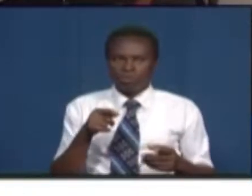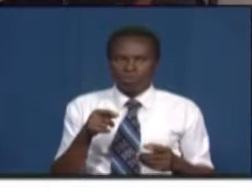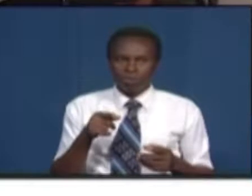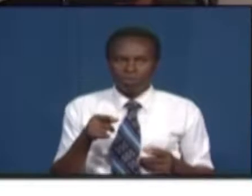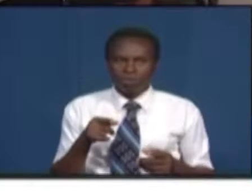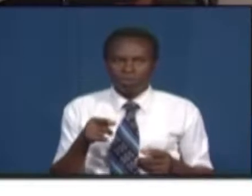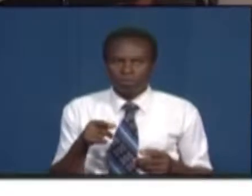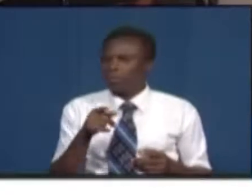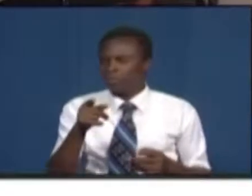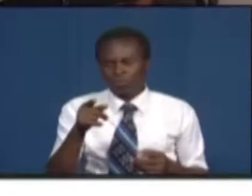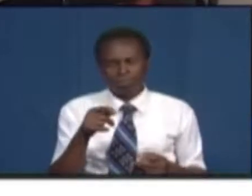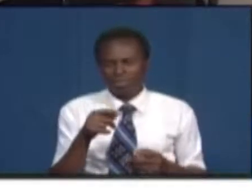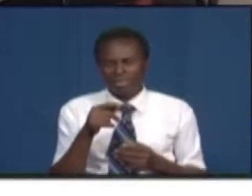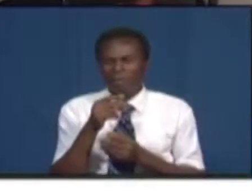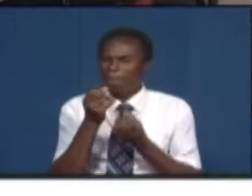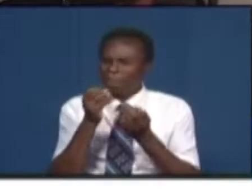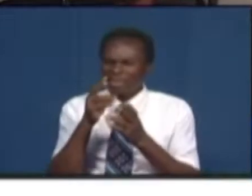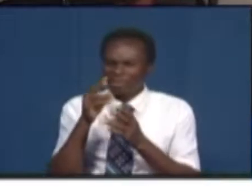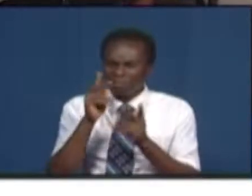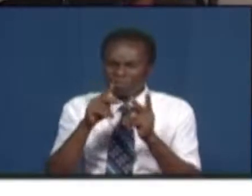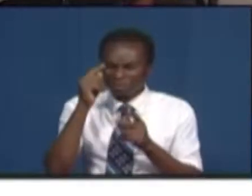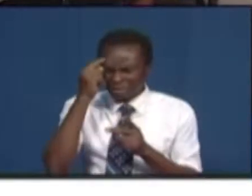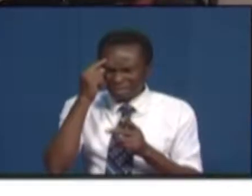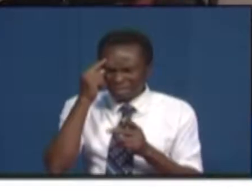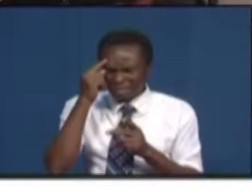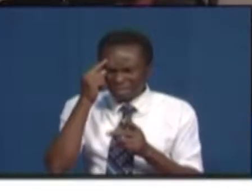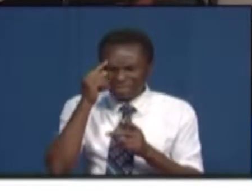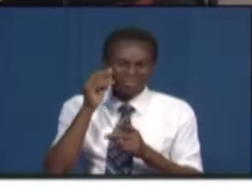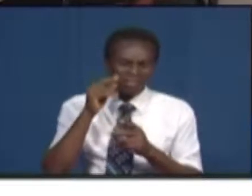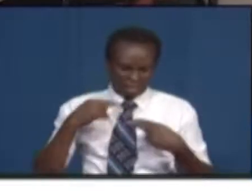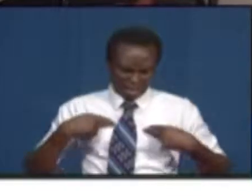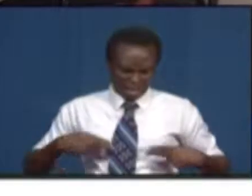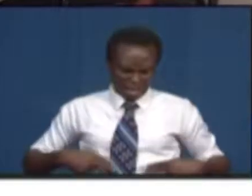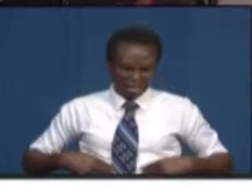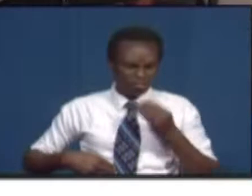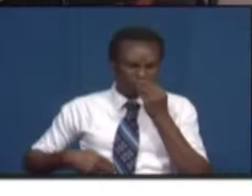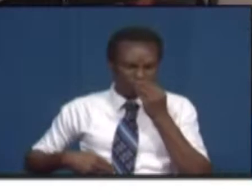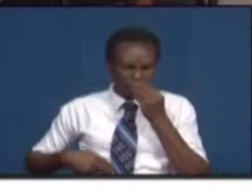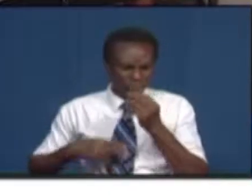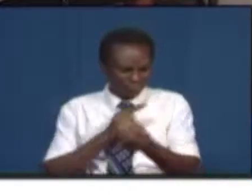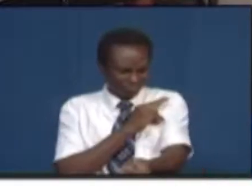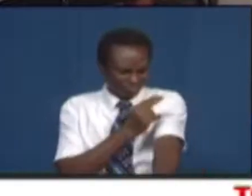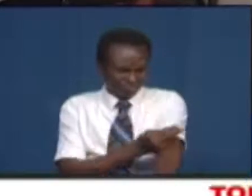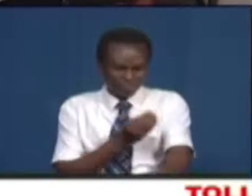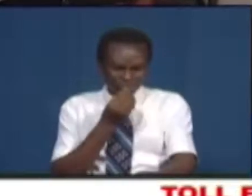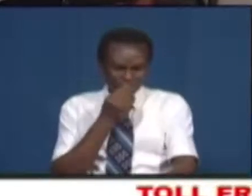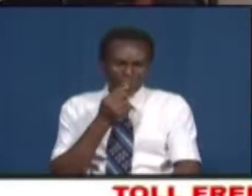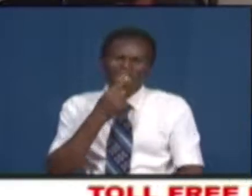are not tasty foods. Mm. Okay. Healthy foods can be very tastier than even unhealthy foods.